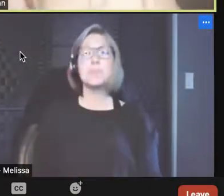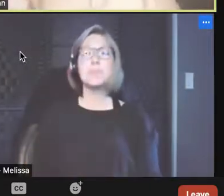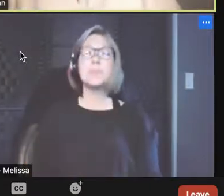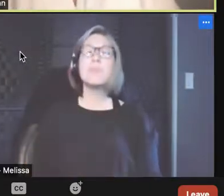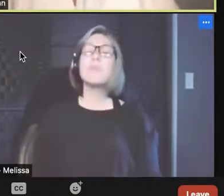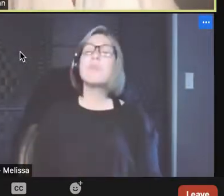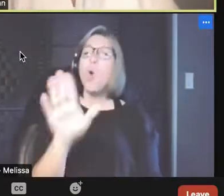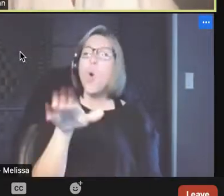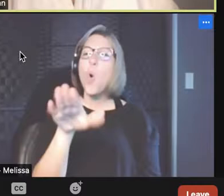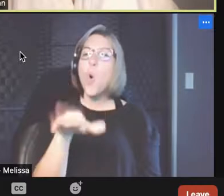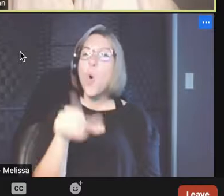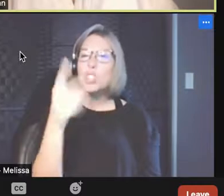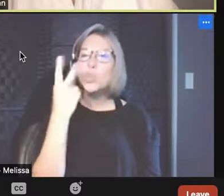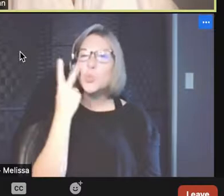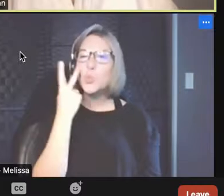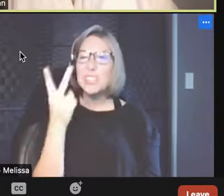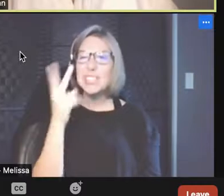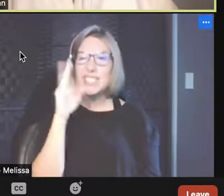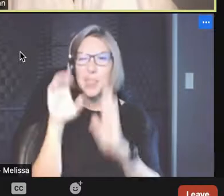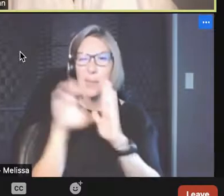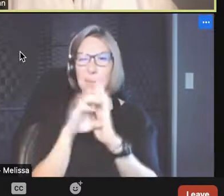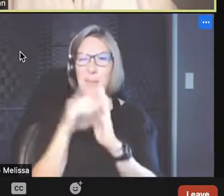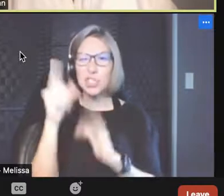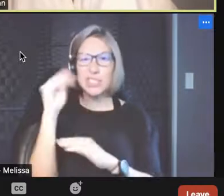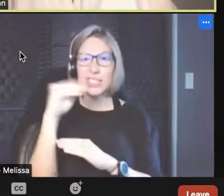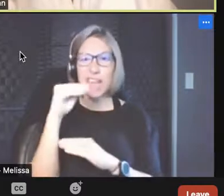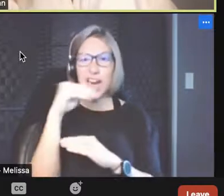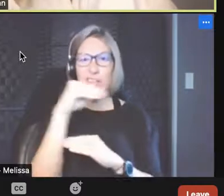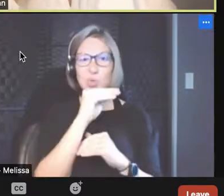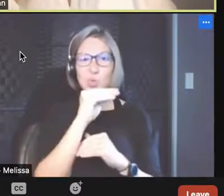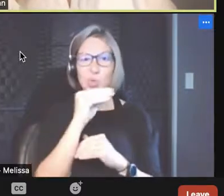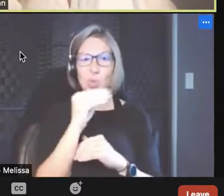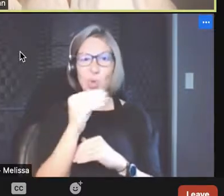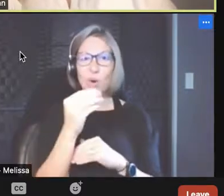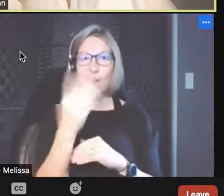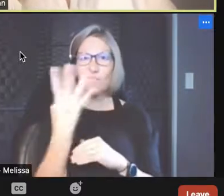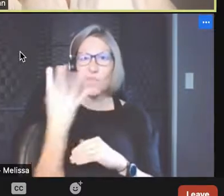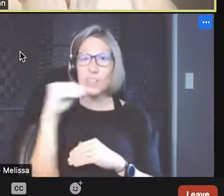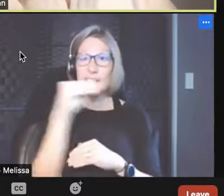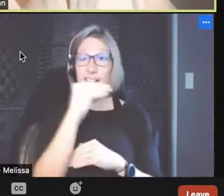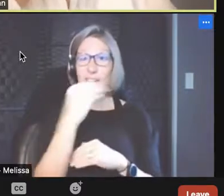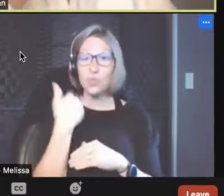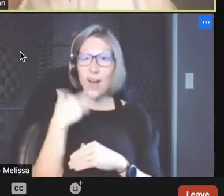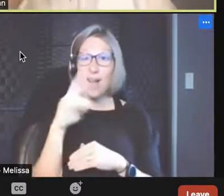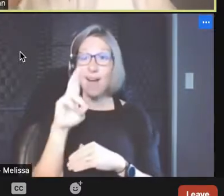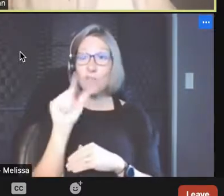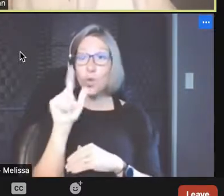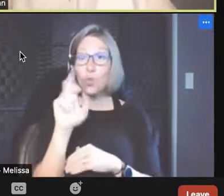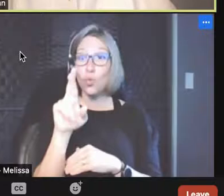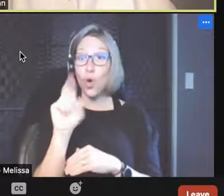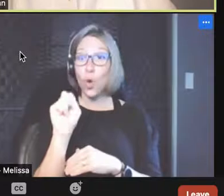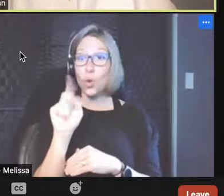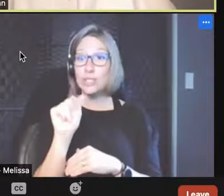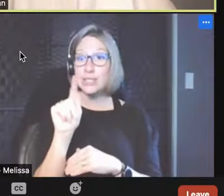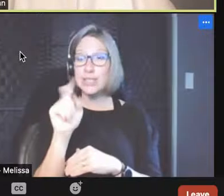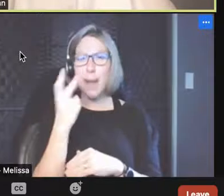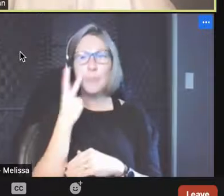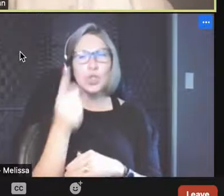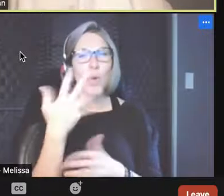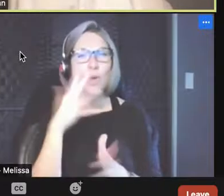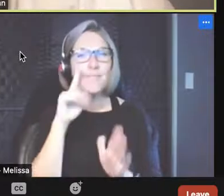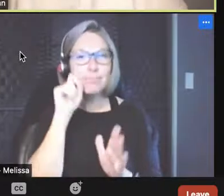And by the way, did you all see in the picture of the dinosaurs, did you see 4 dinosaurs wearing a roller skate? 4 of them were wearing roller skate. I'm sure you saw